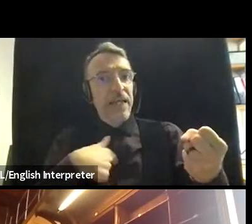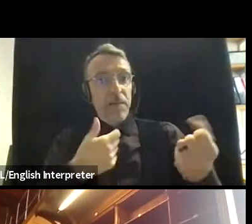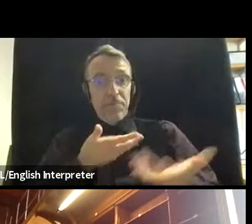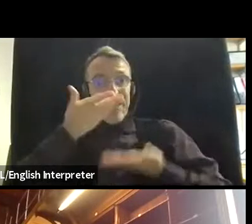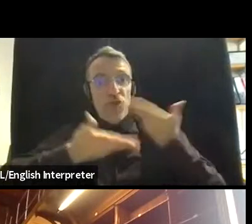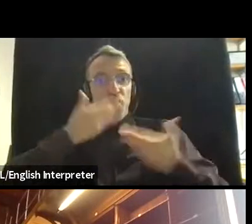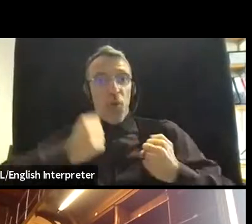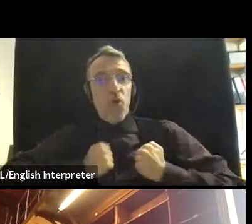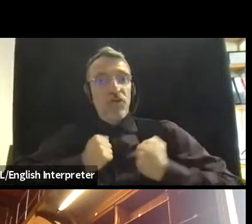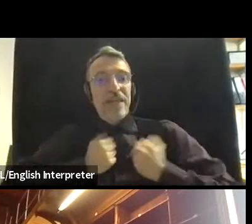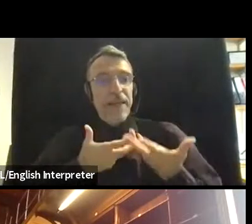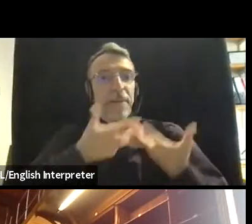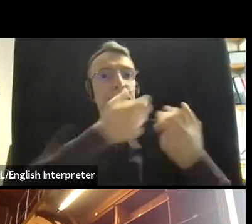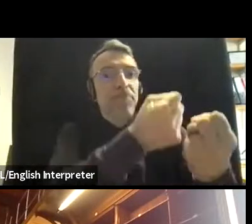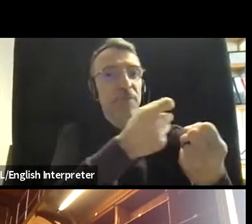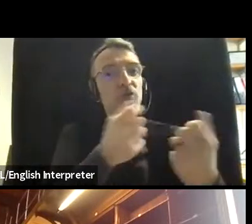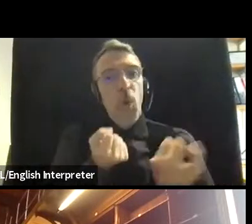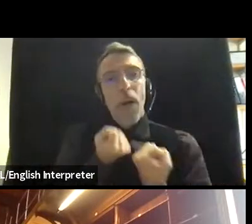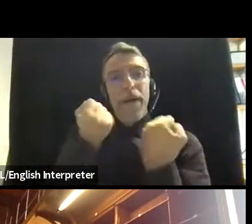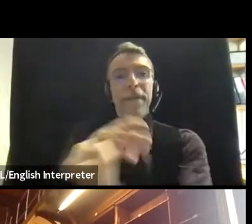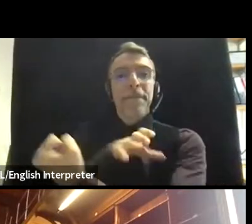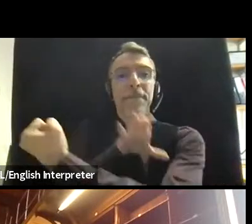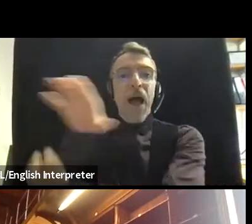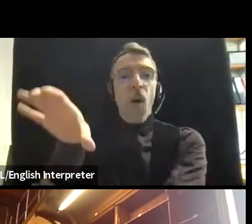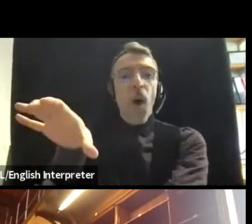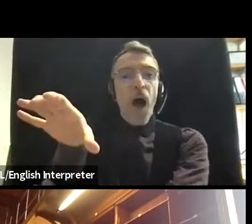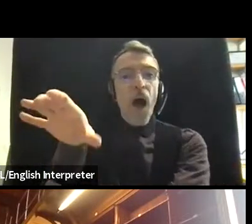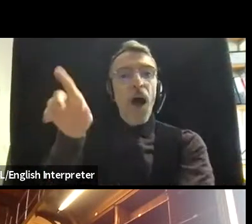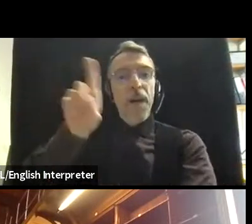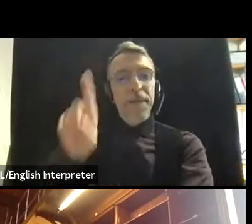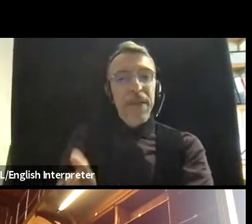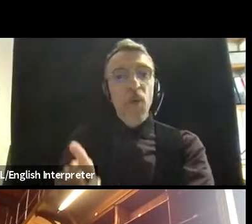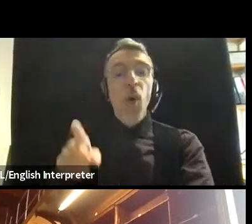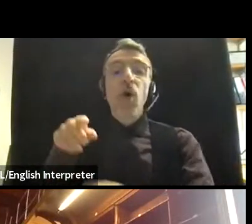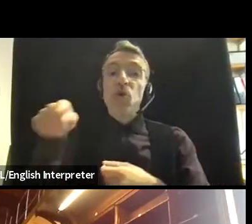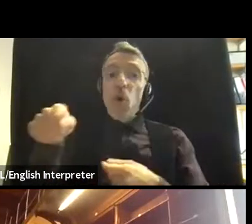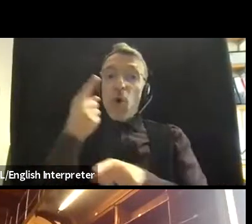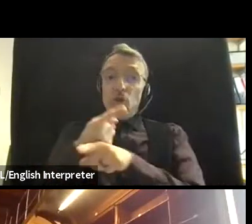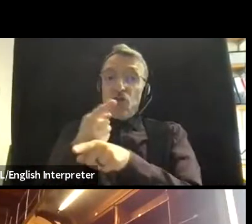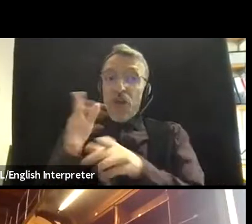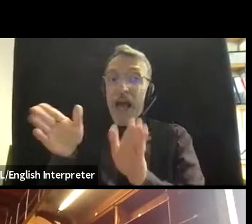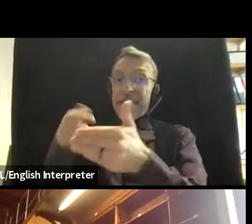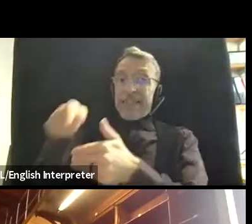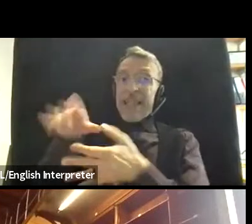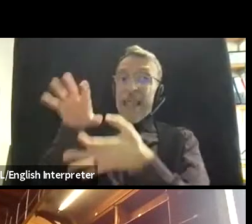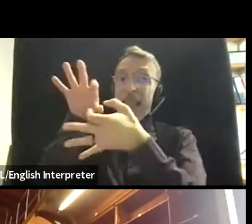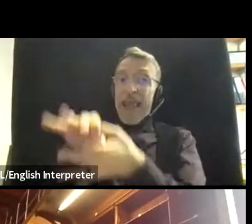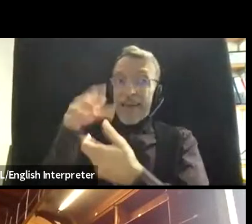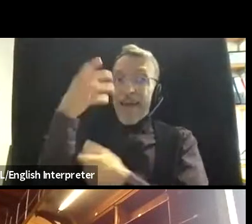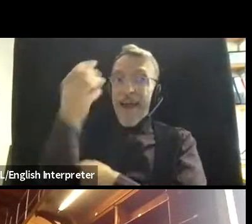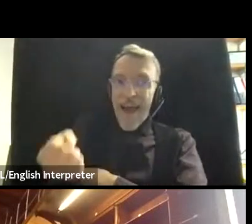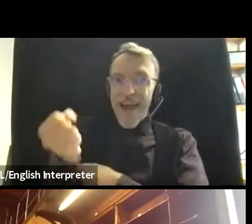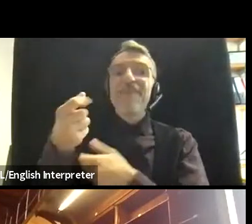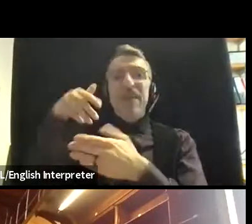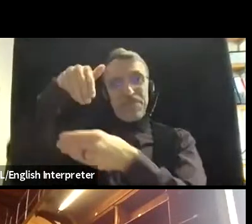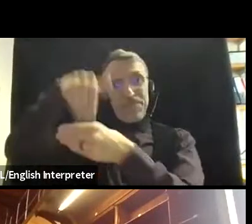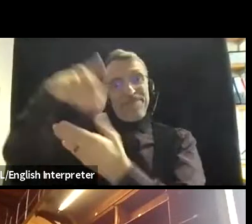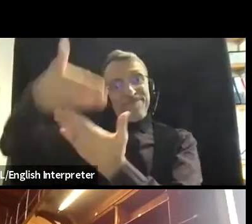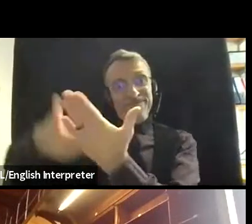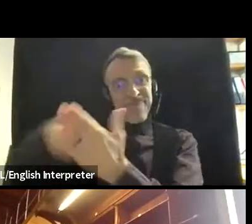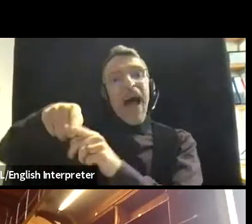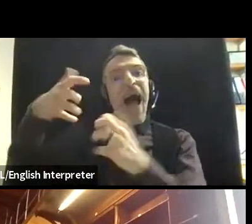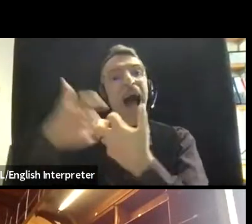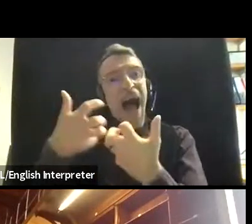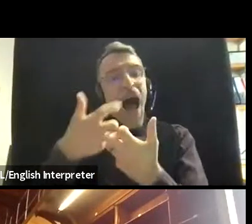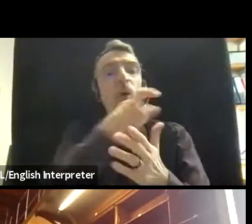of the ways to do that. And I think there's a link in the chat to a blog which talked about different ways in which you can do